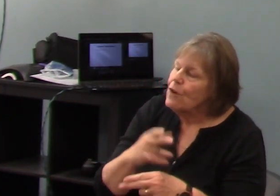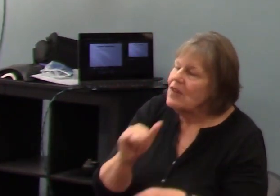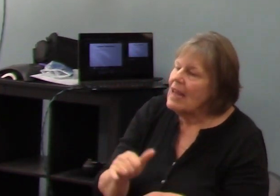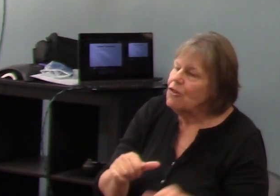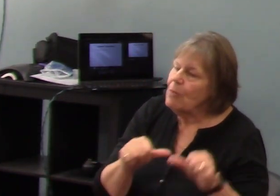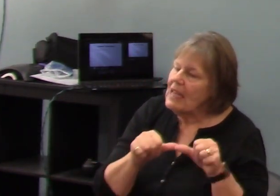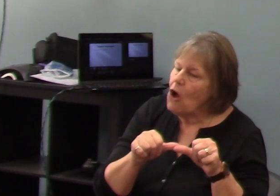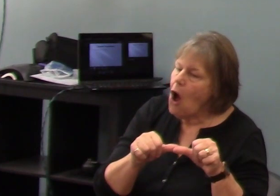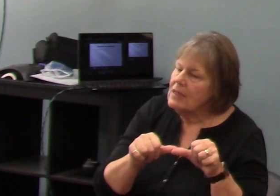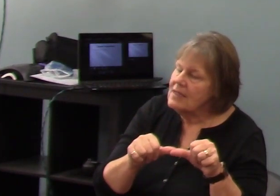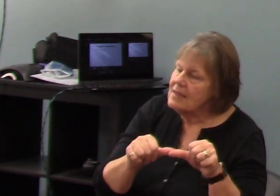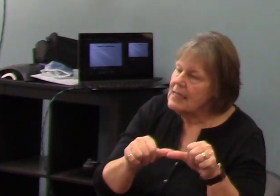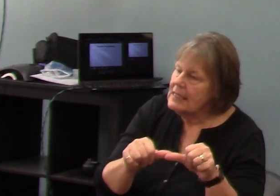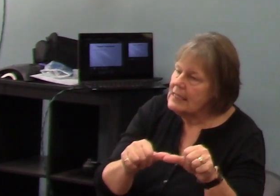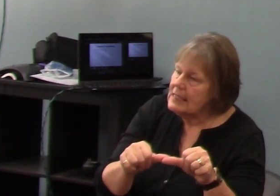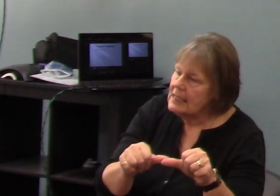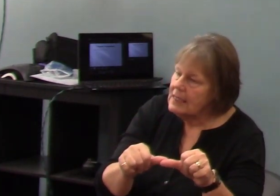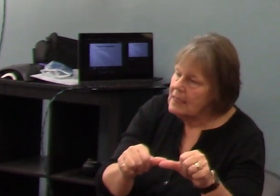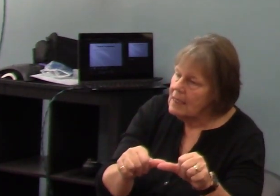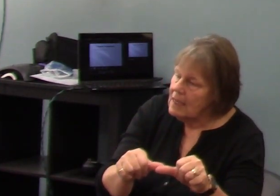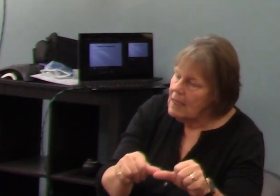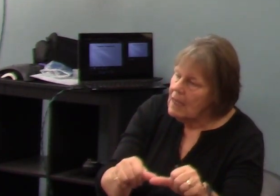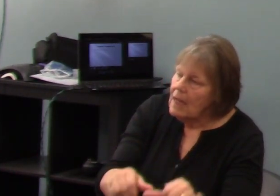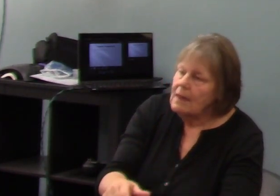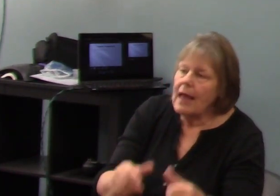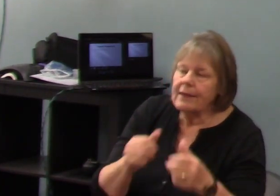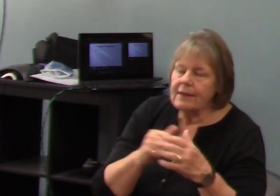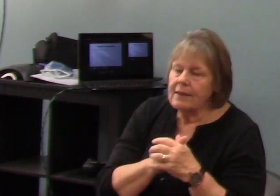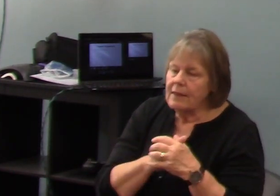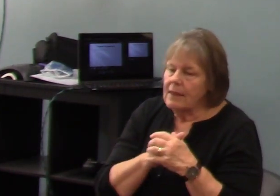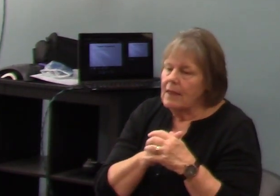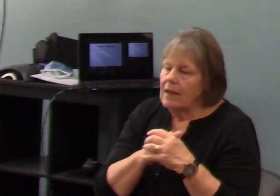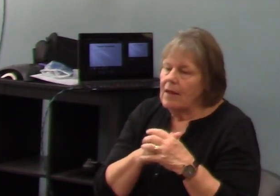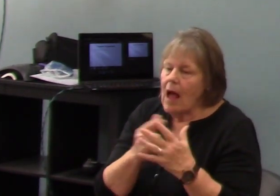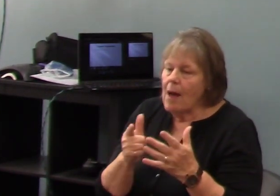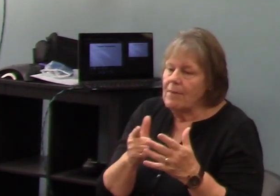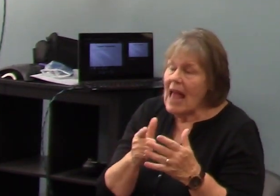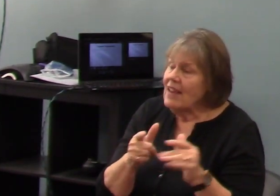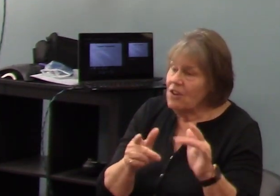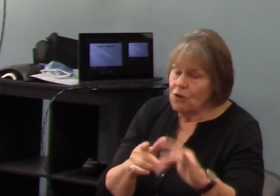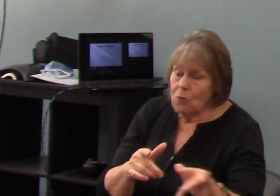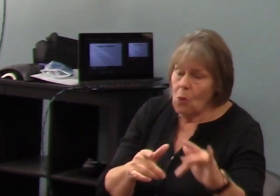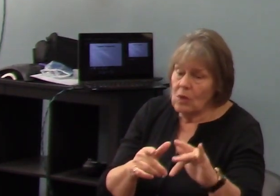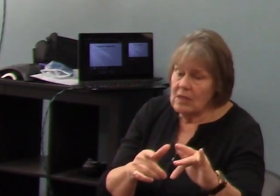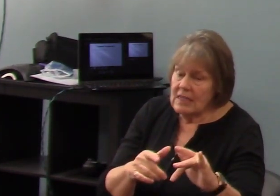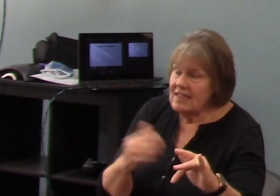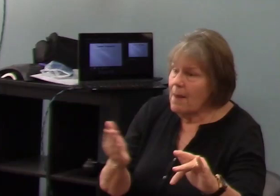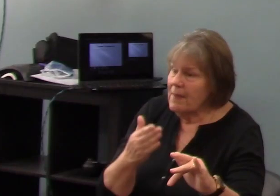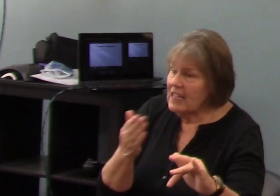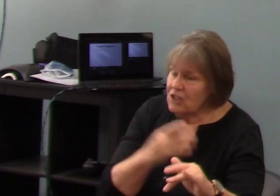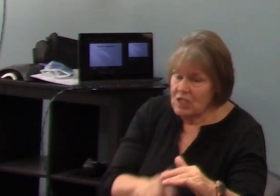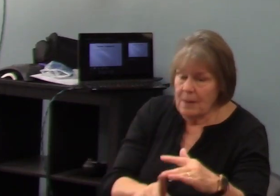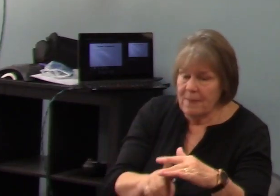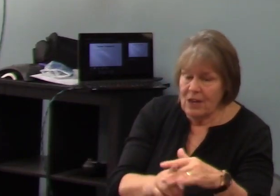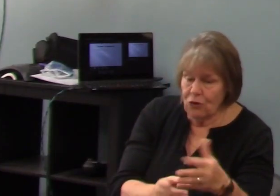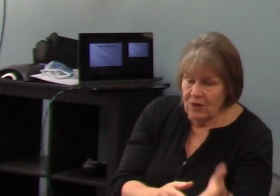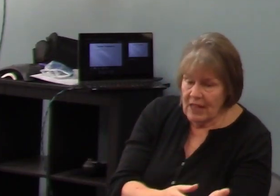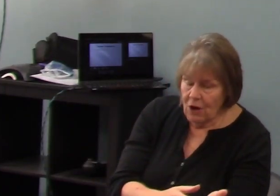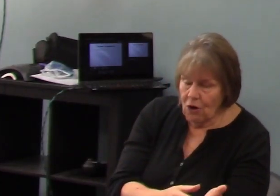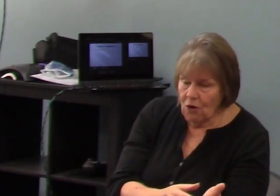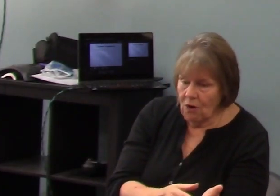as it expands, it just magically appears, matter magically appears in the voids as it gets too big. This is really what people thought in the